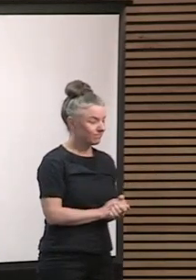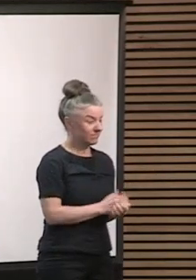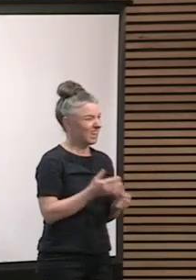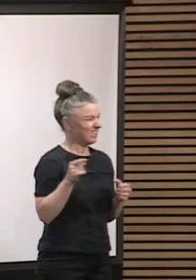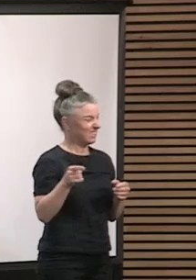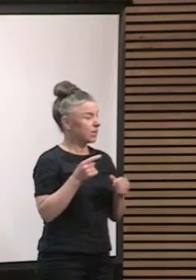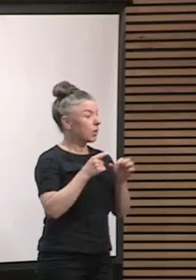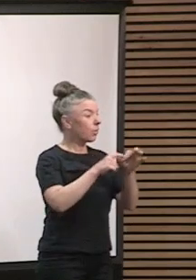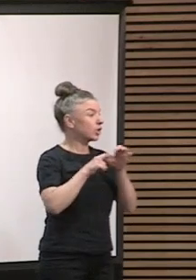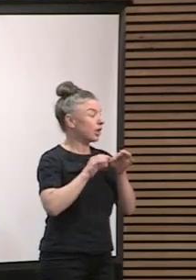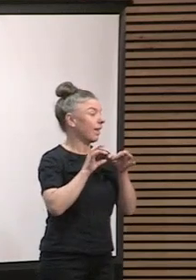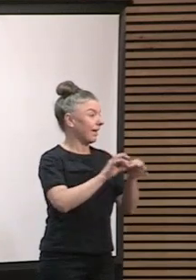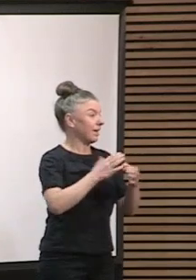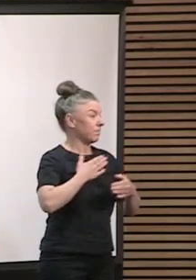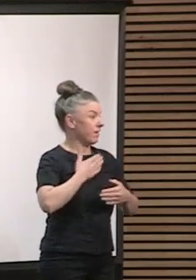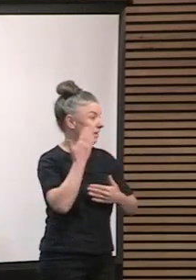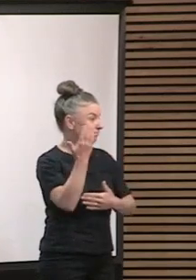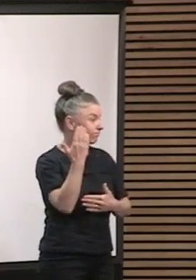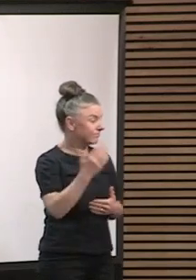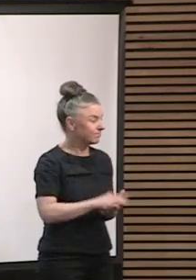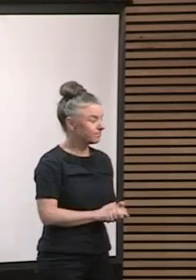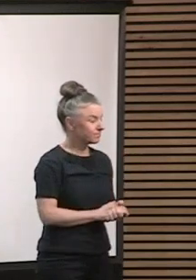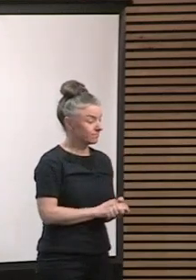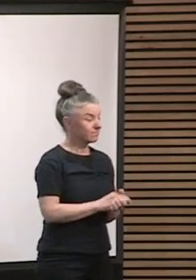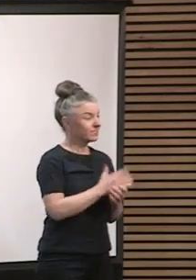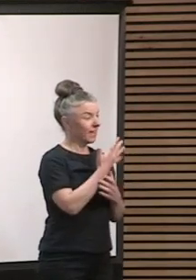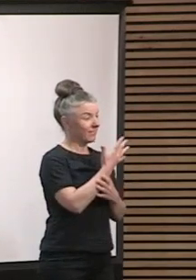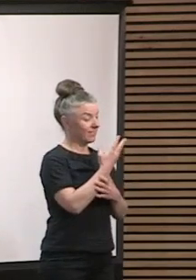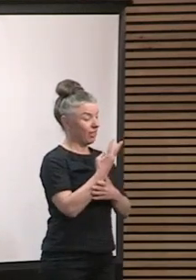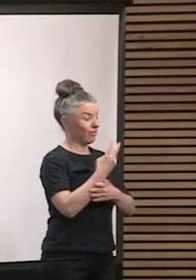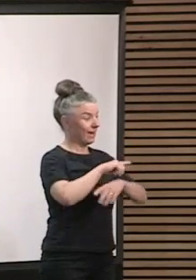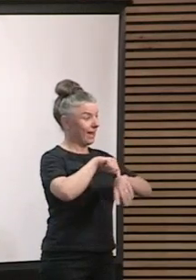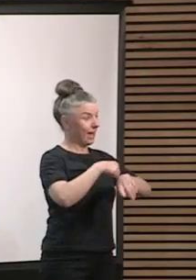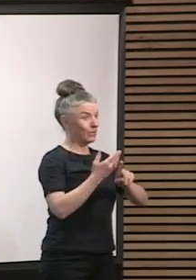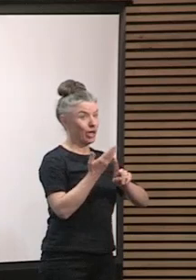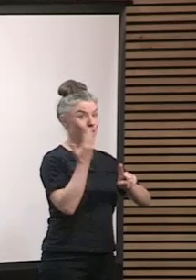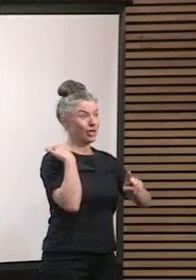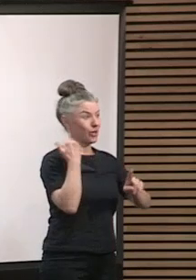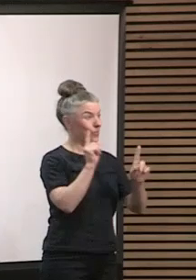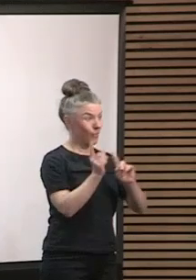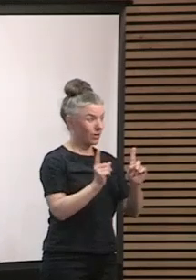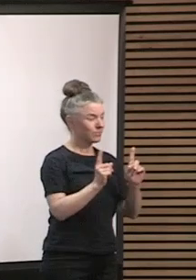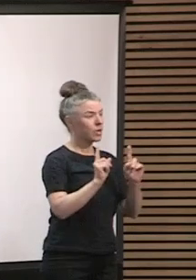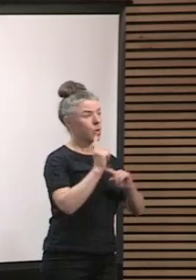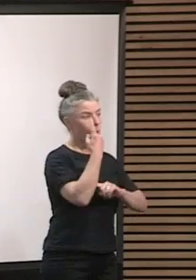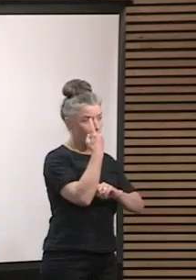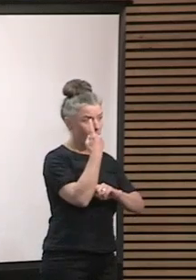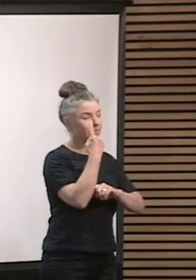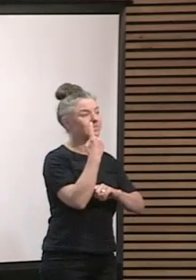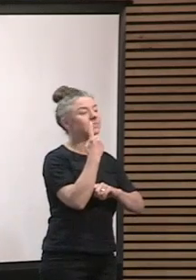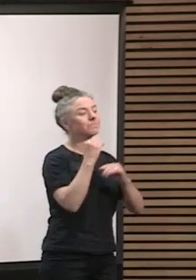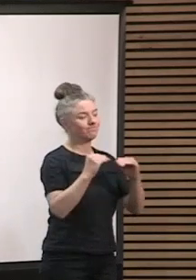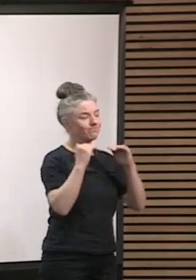been made by Cabinet today. It has been 53 hours since we moved Auckland into COVID alert level